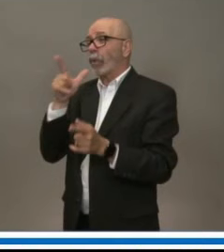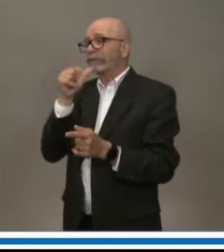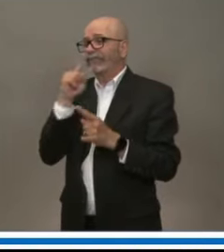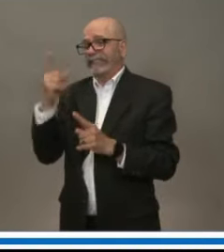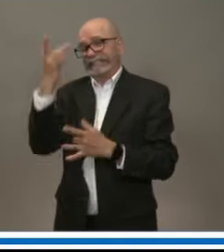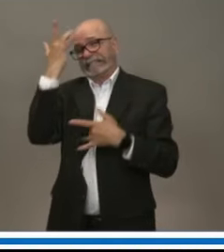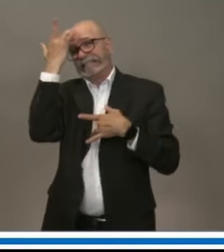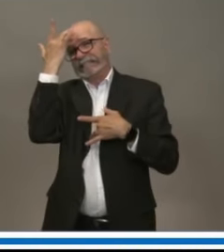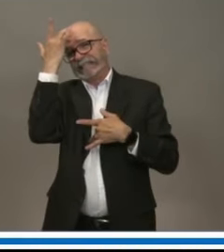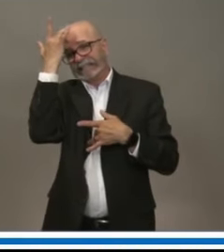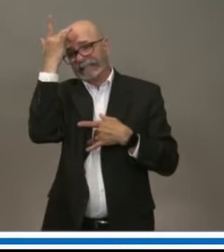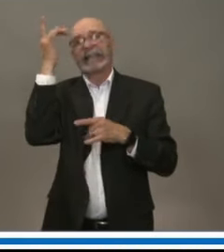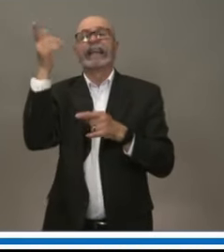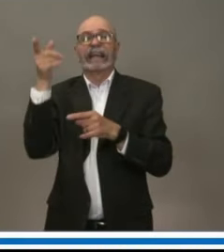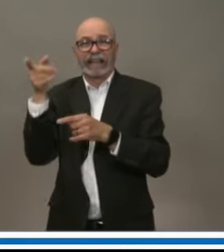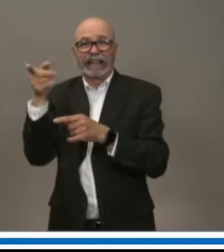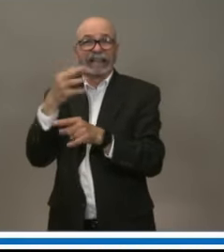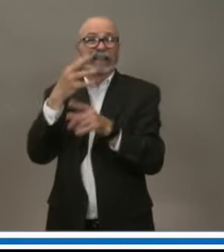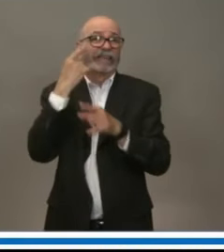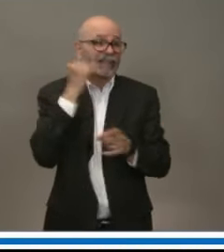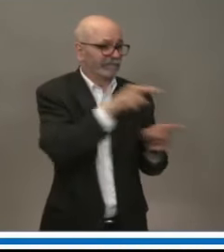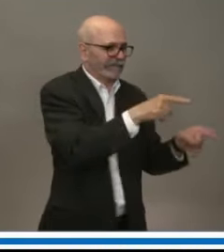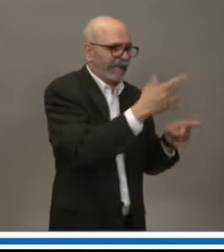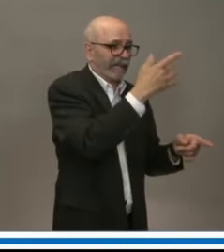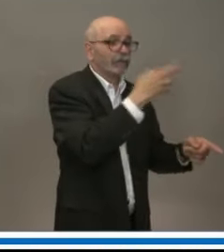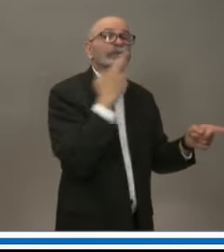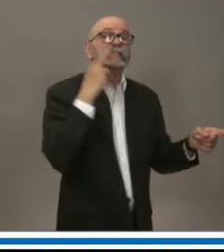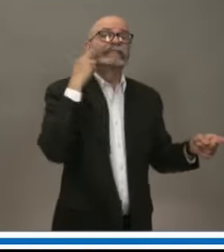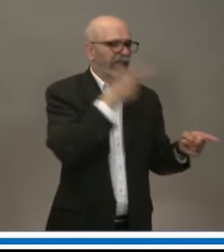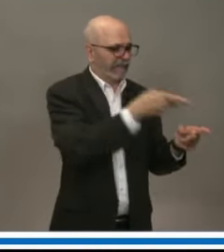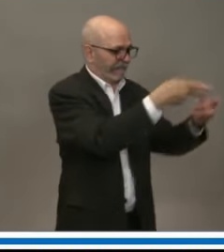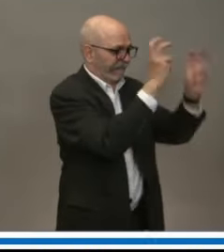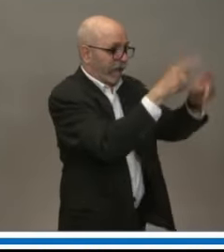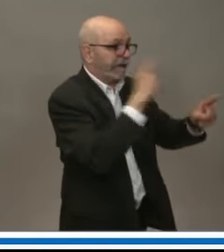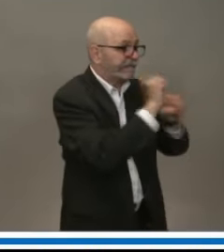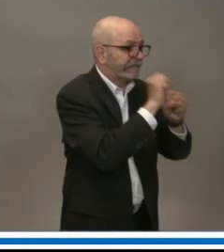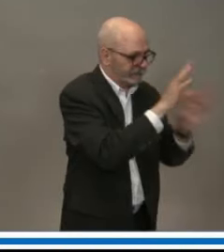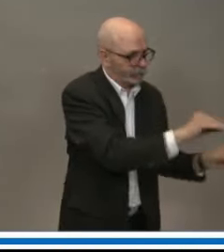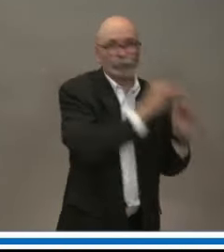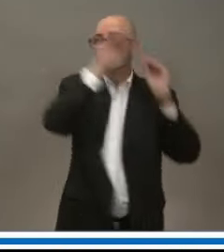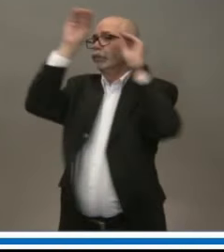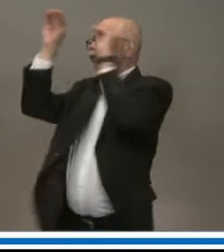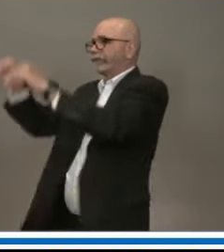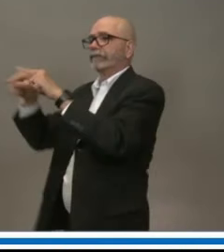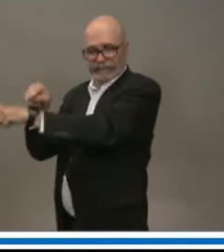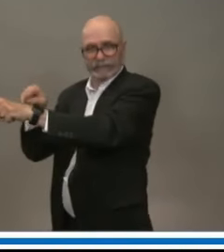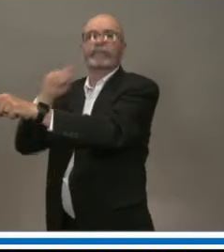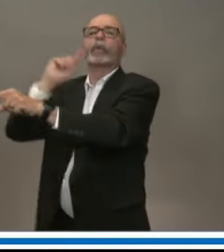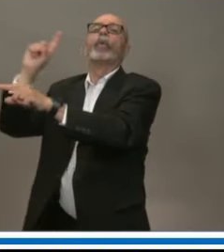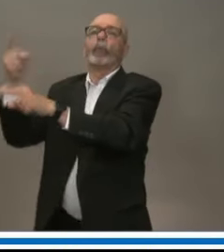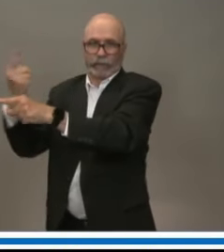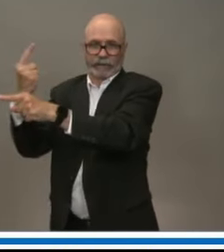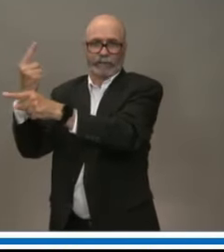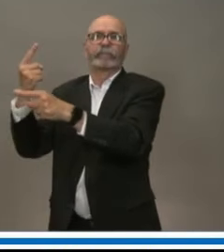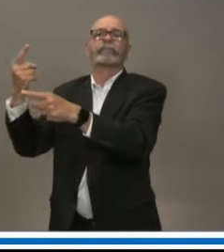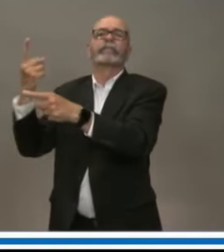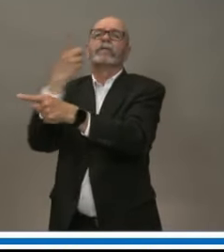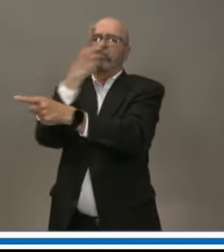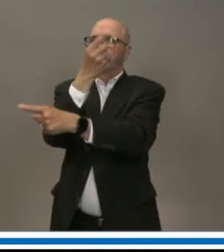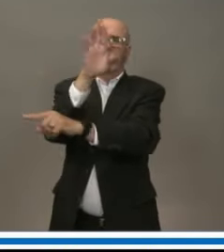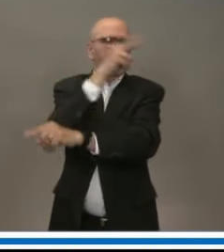unit and is receiving direct care there. Dr. Barry Clark is overseeing that, and they have a